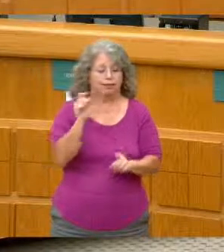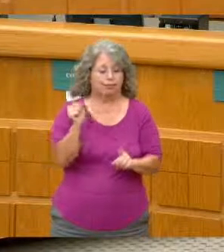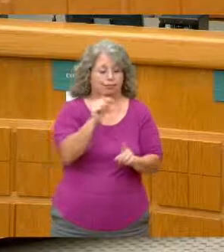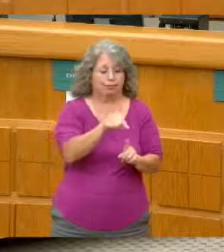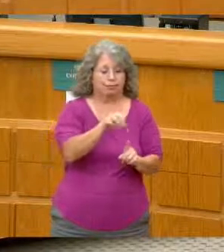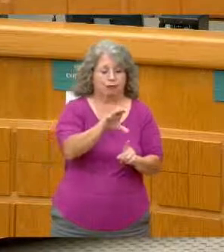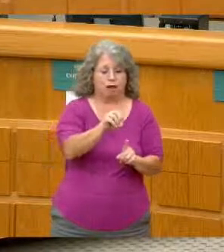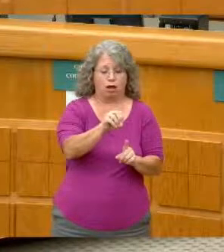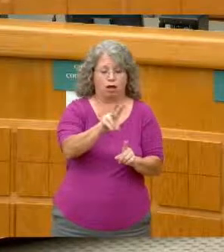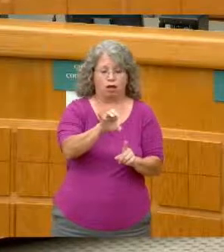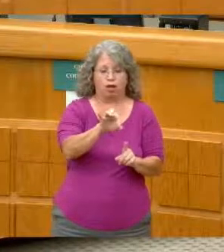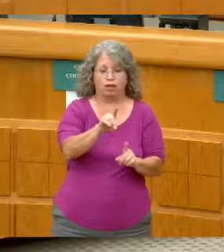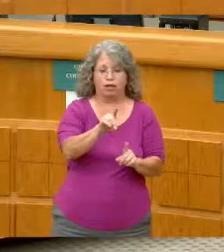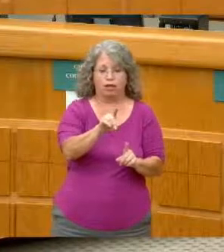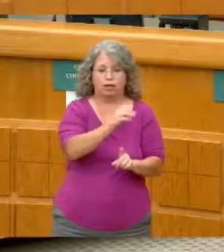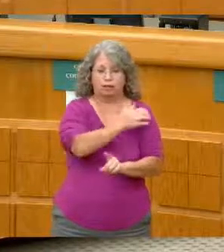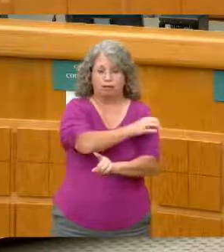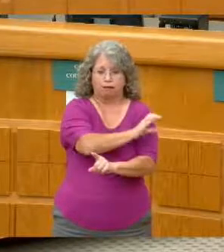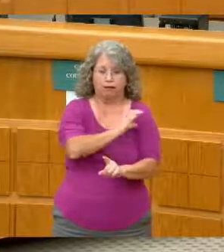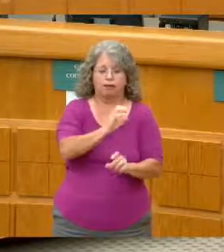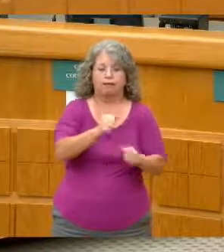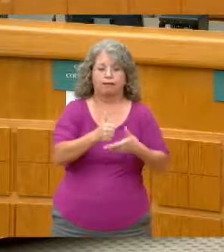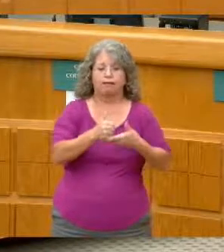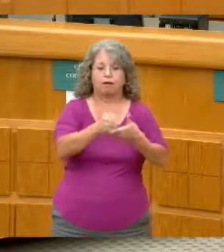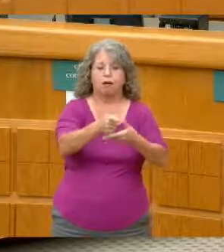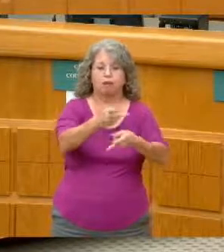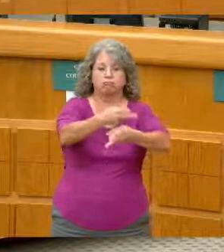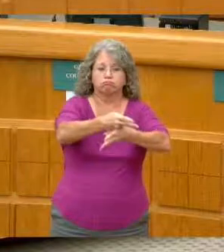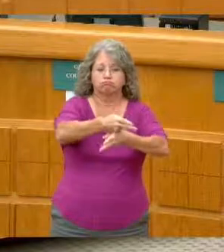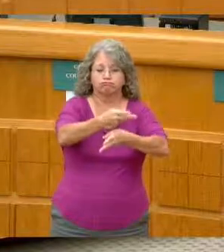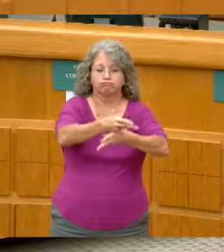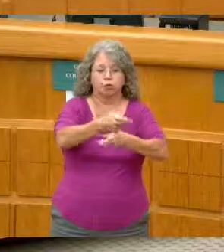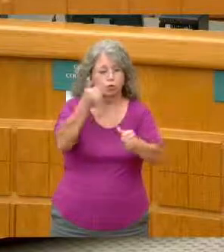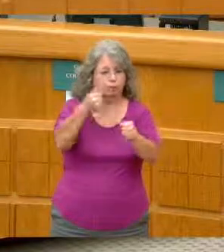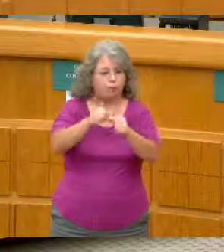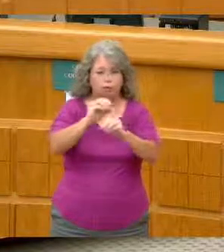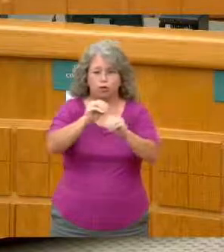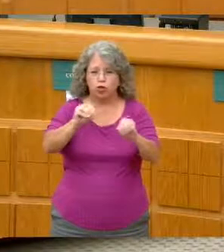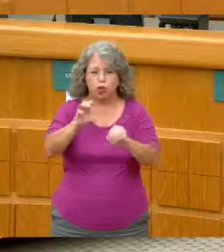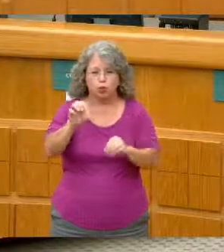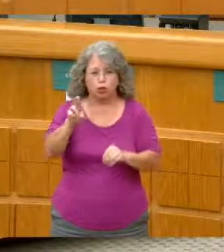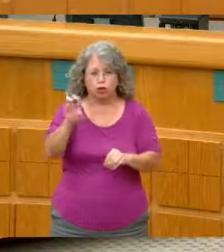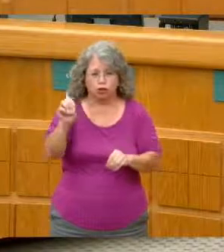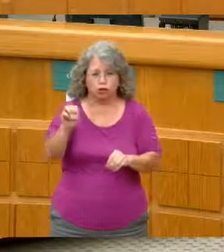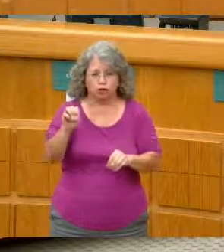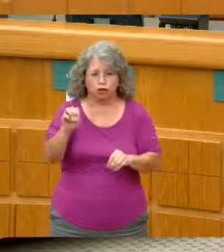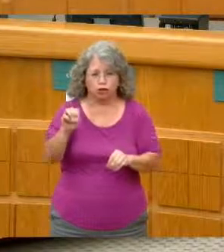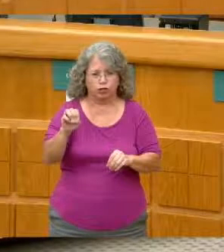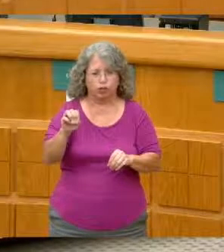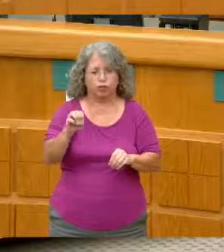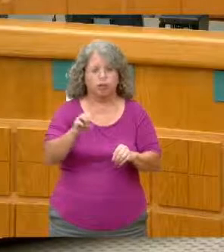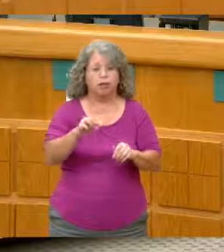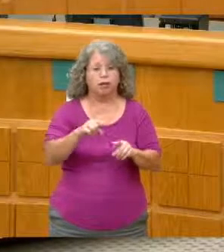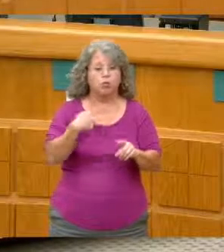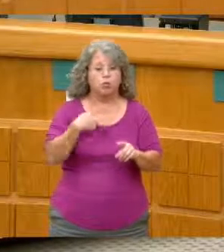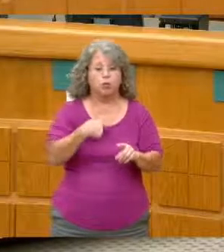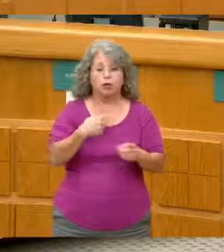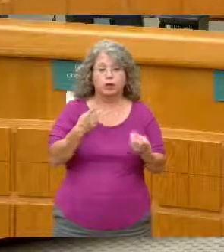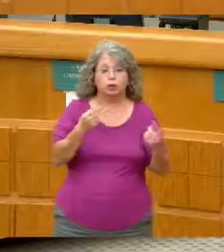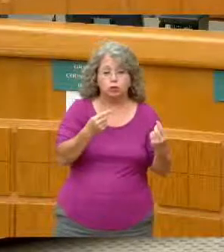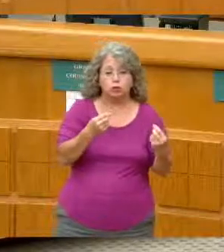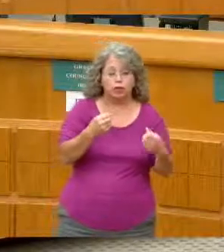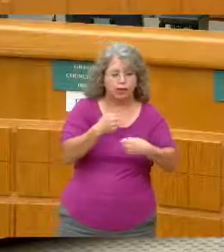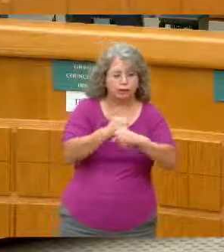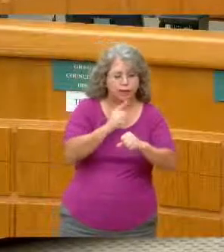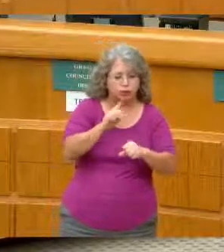the COVID clinic can help you manage this virus. Remember, there is no cure at this point, but what we can